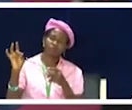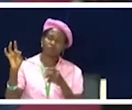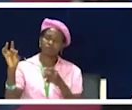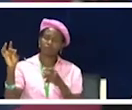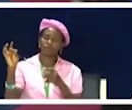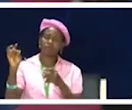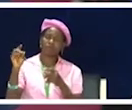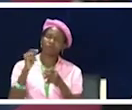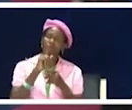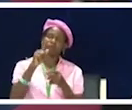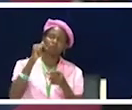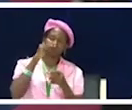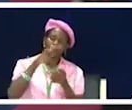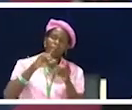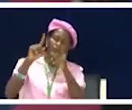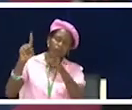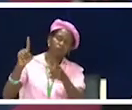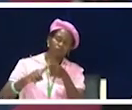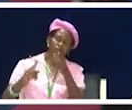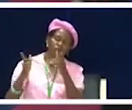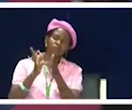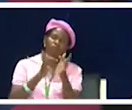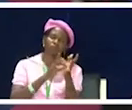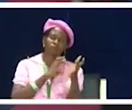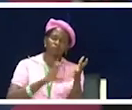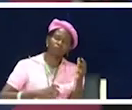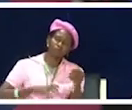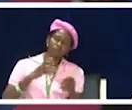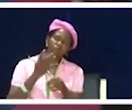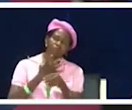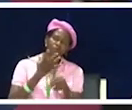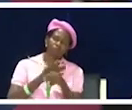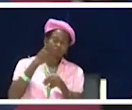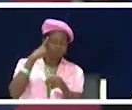a woman came to Jesus Christ begging for help.